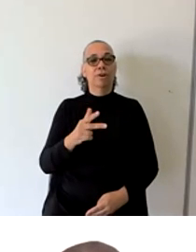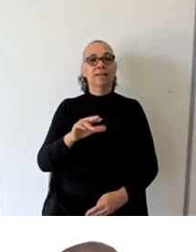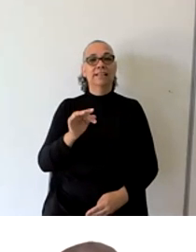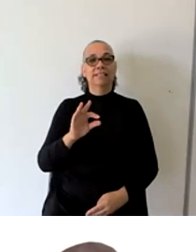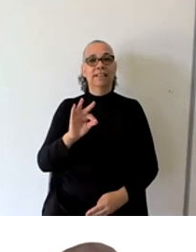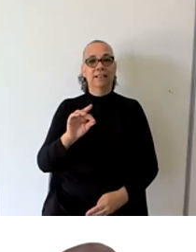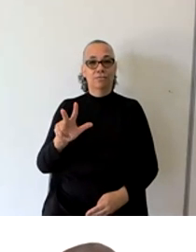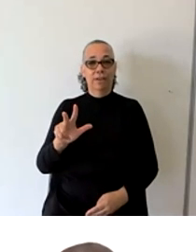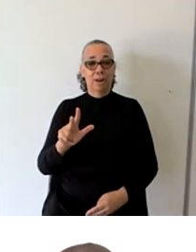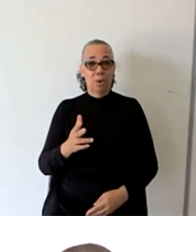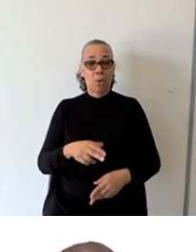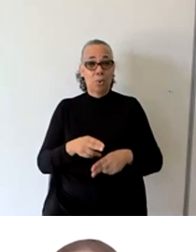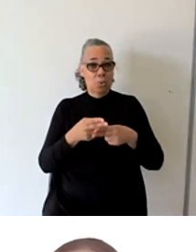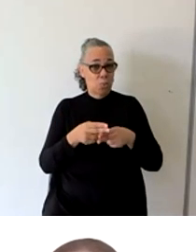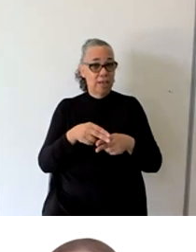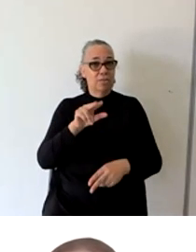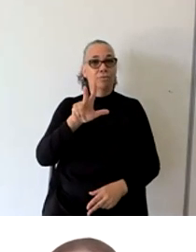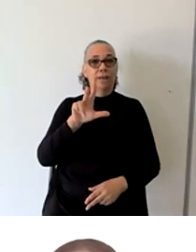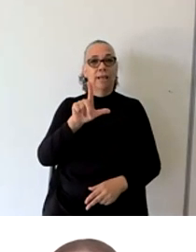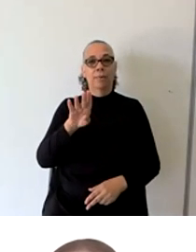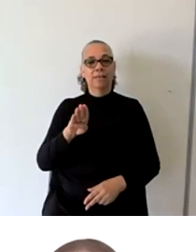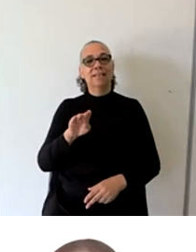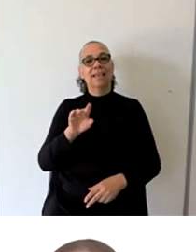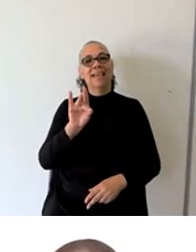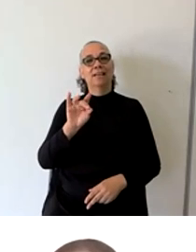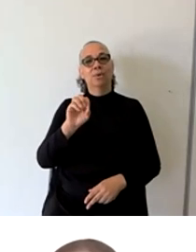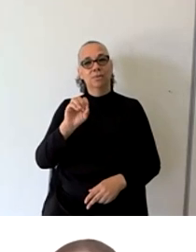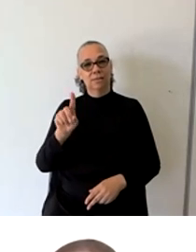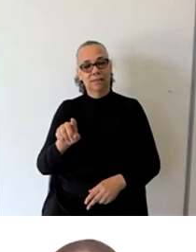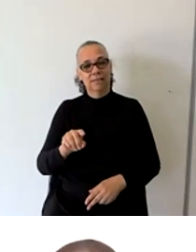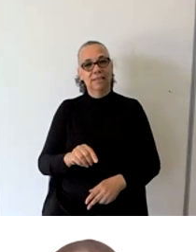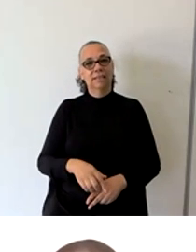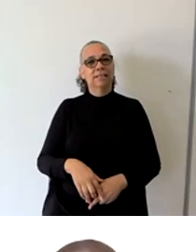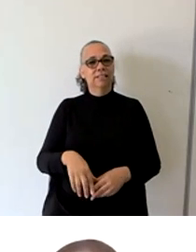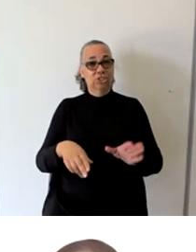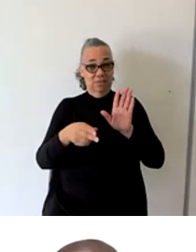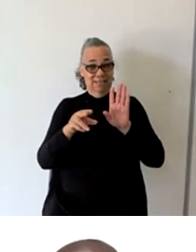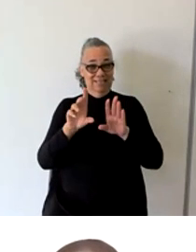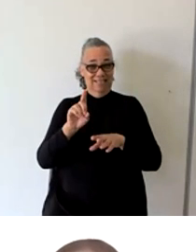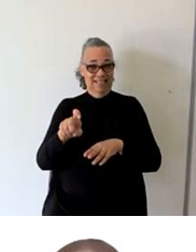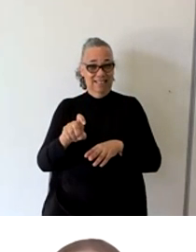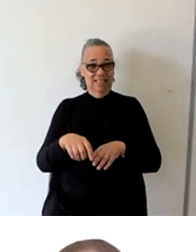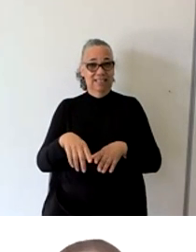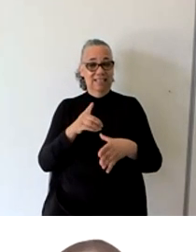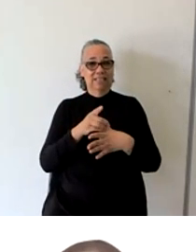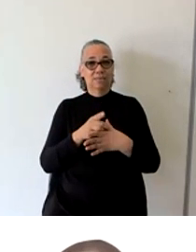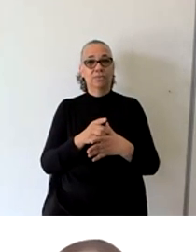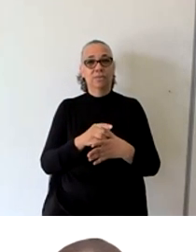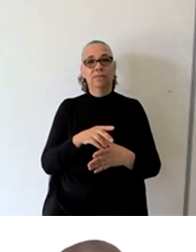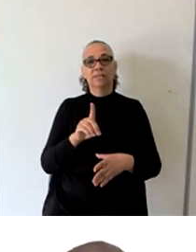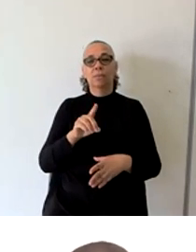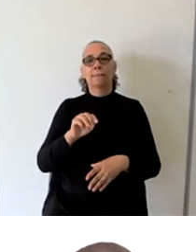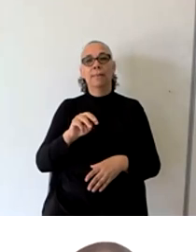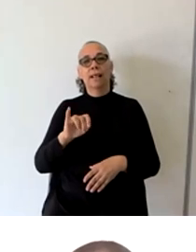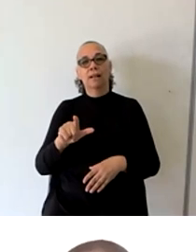weighing 3 pounds, 8 ounces, and was diagnosed with a disability, dysautonomia, a disorder in which a